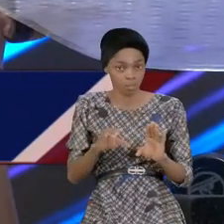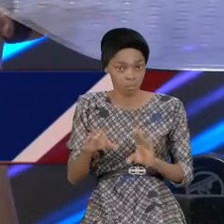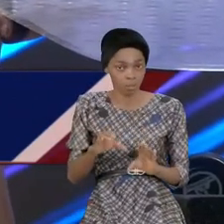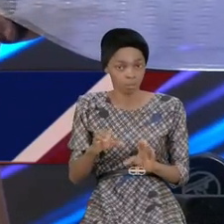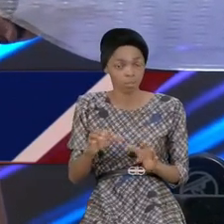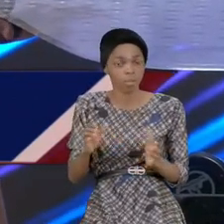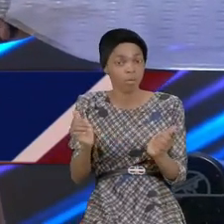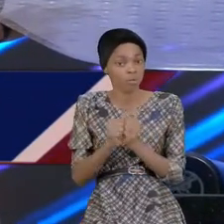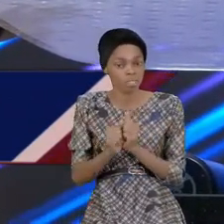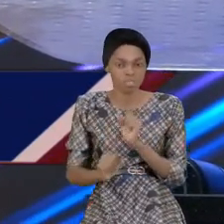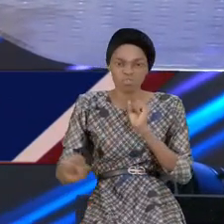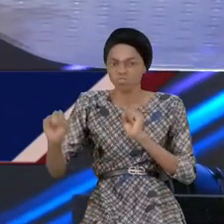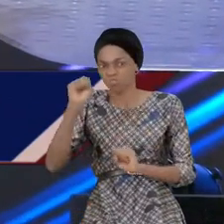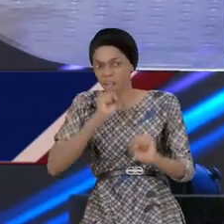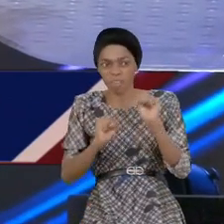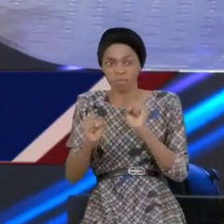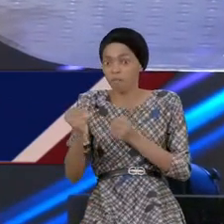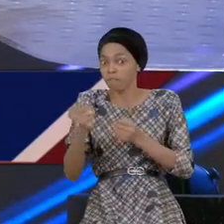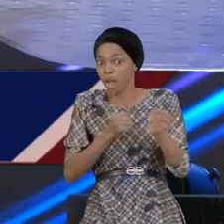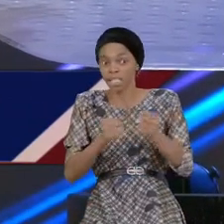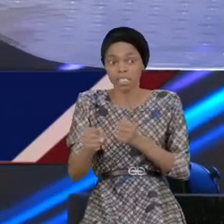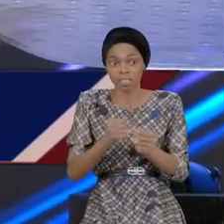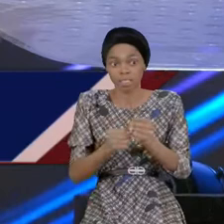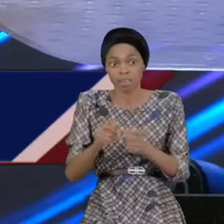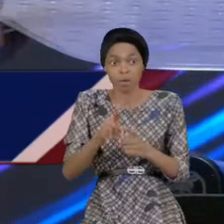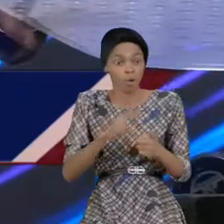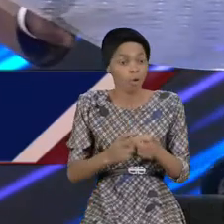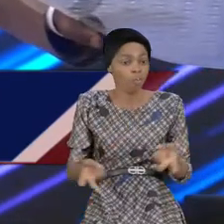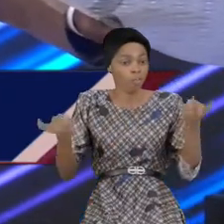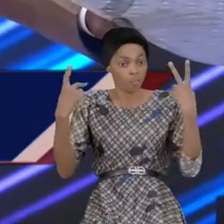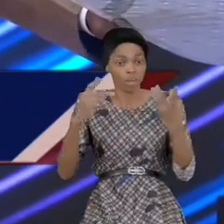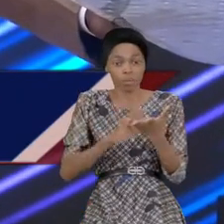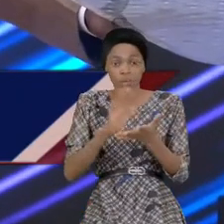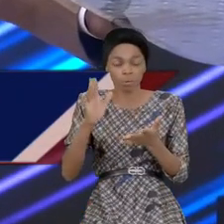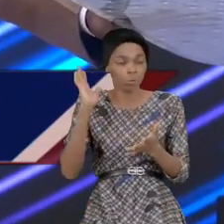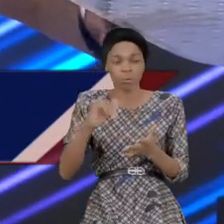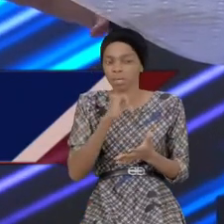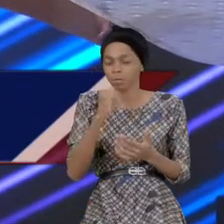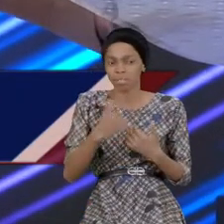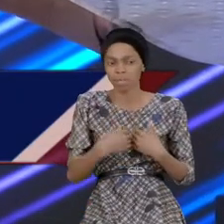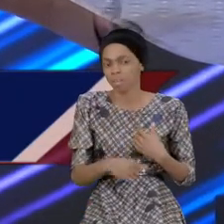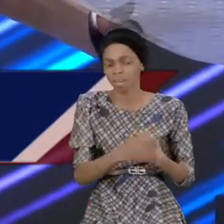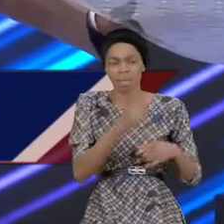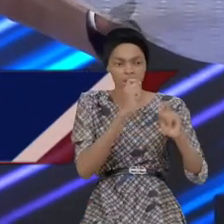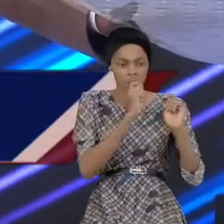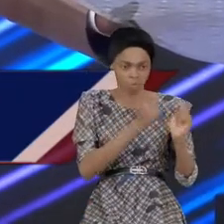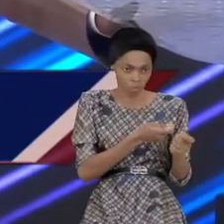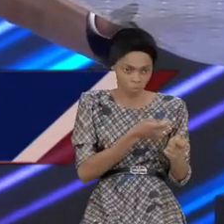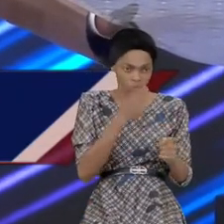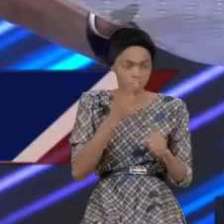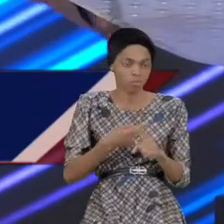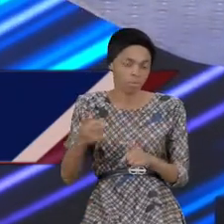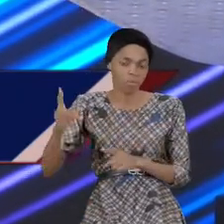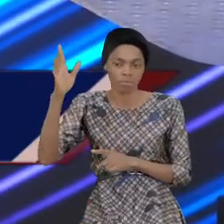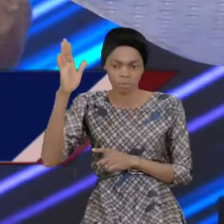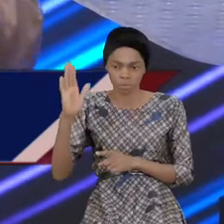with strife and vainglory will not have any reward from